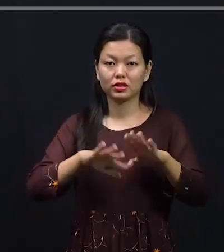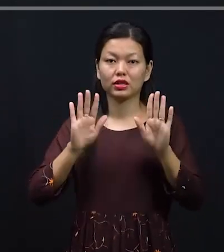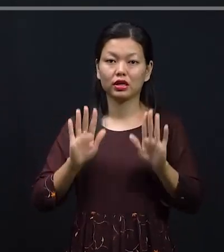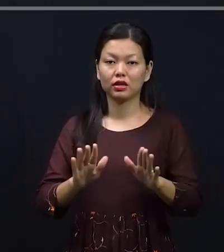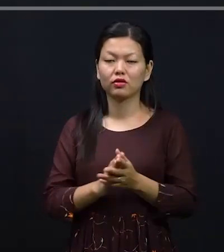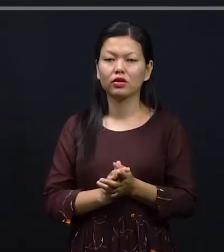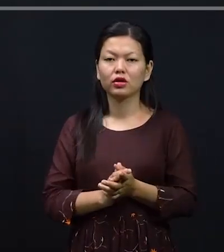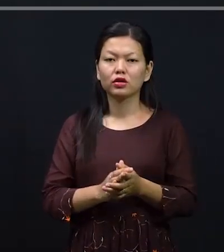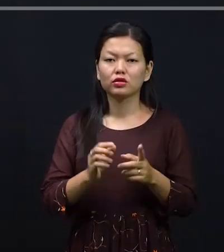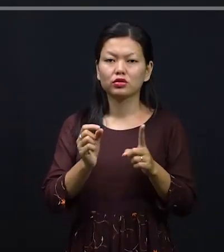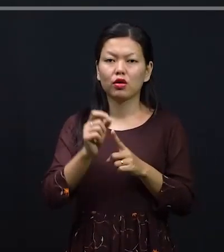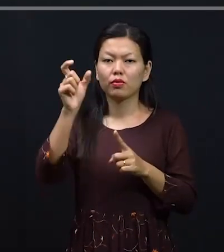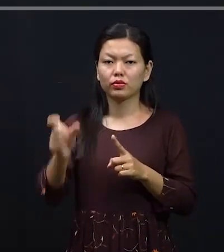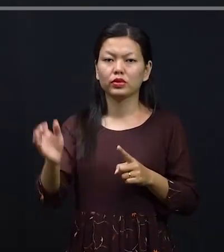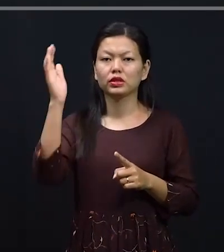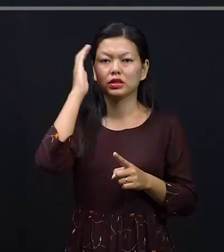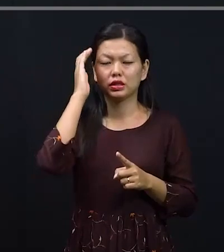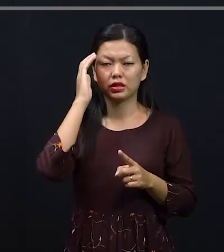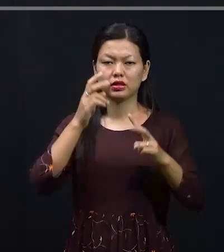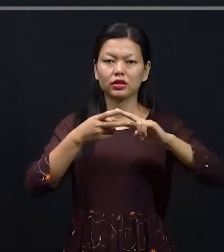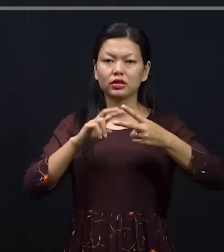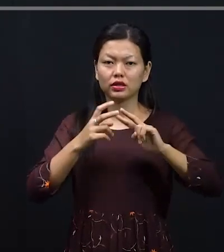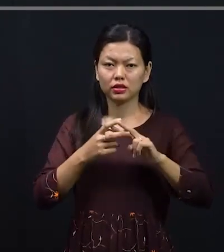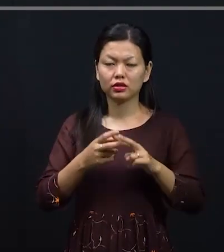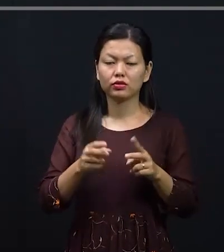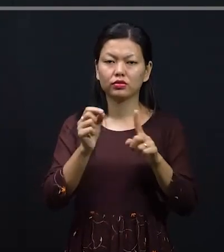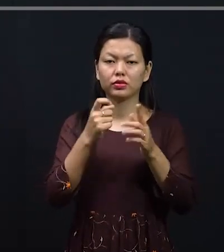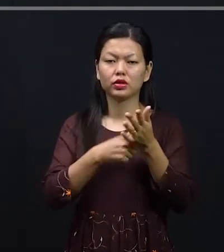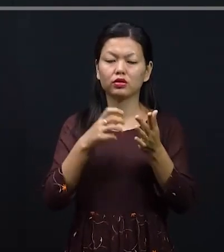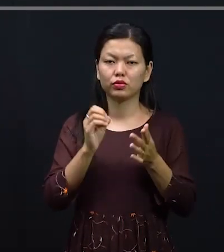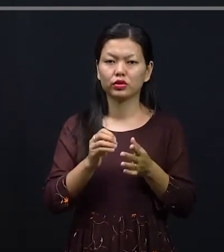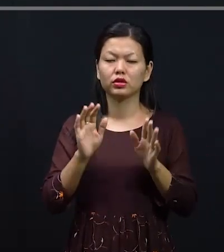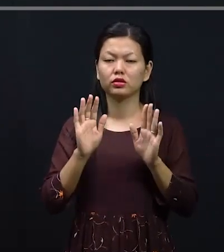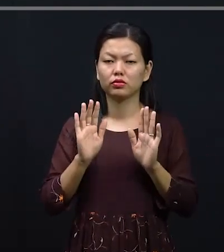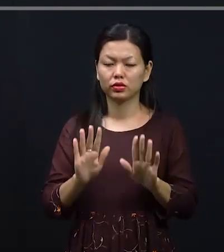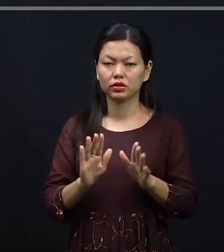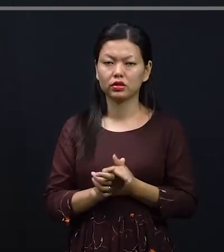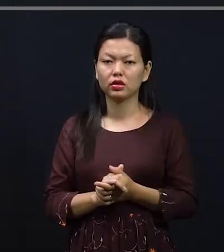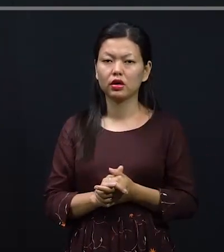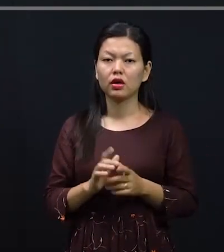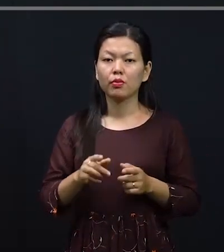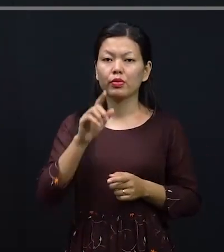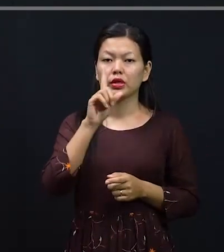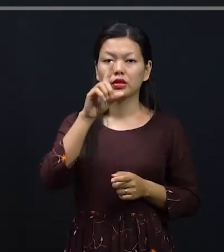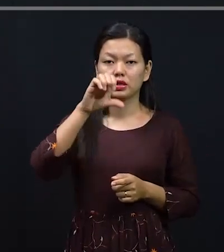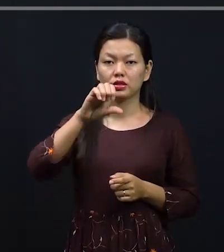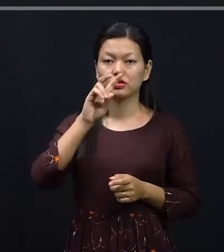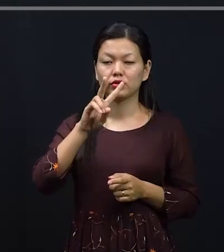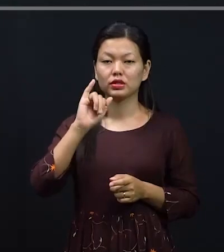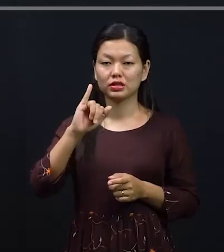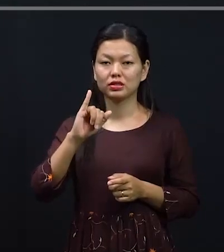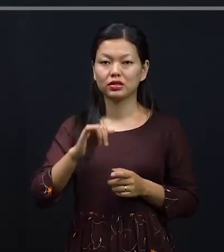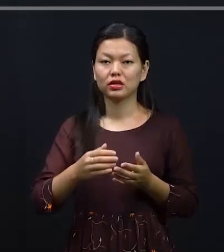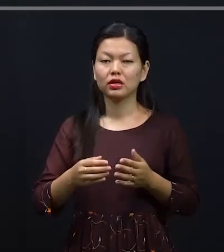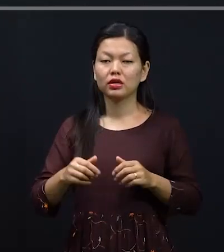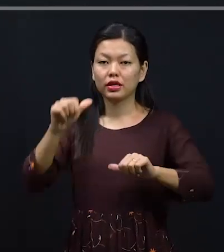the proteins and not the DNA which is the genetic material. And by 1926, experiments were being conducted